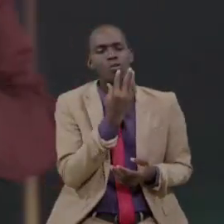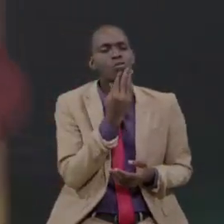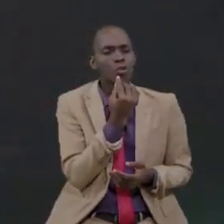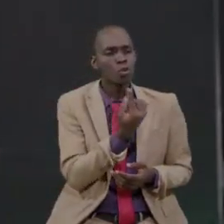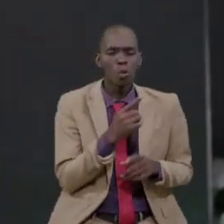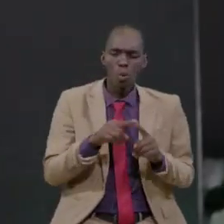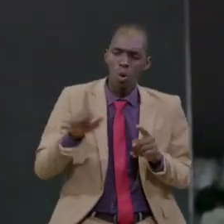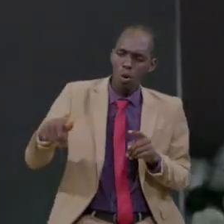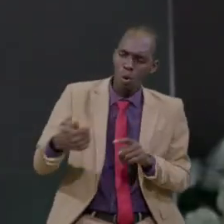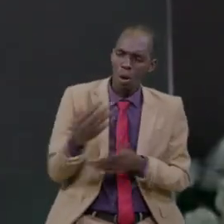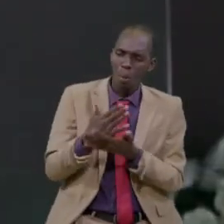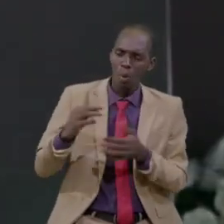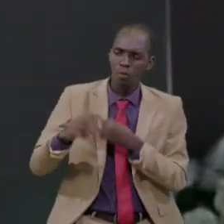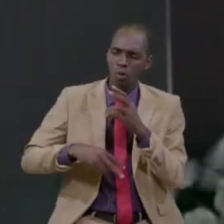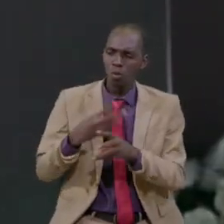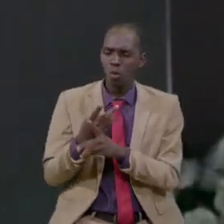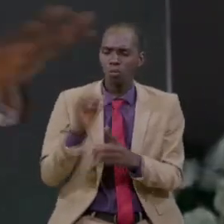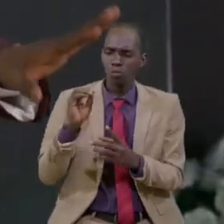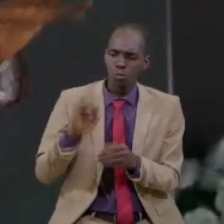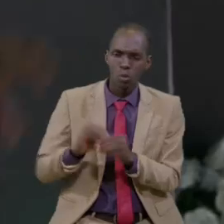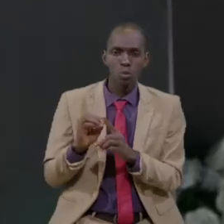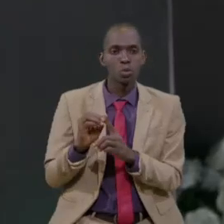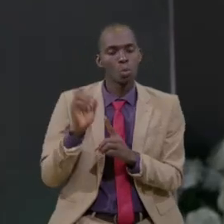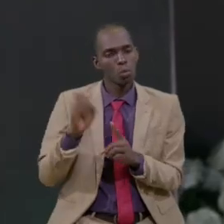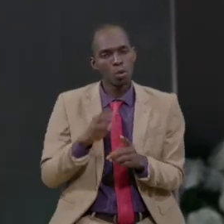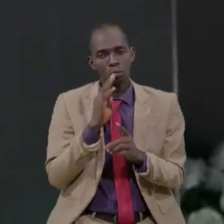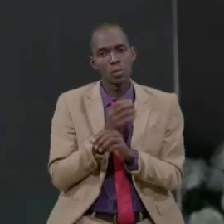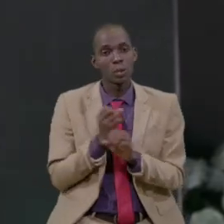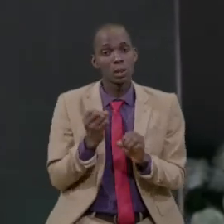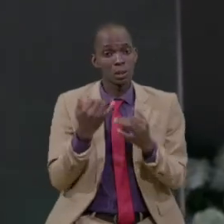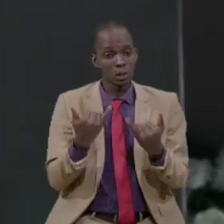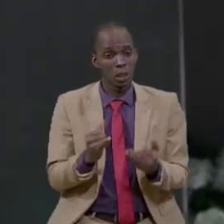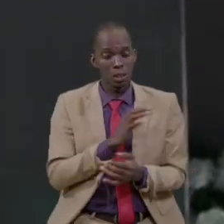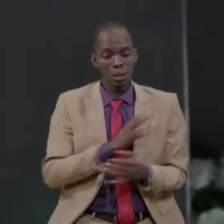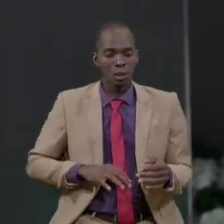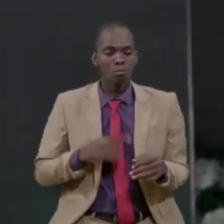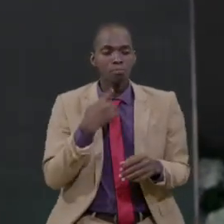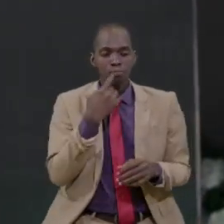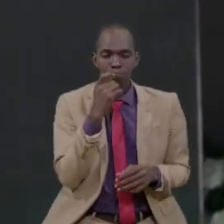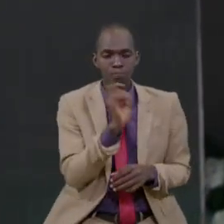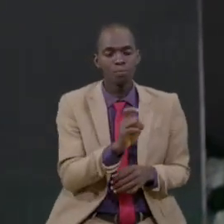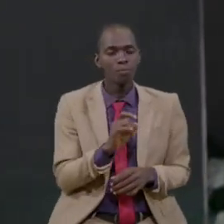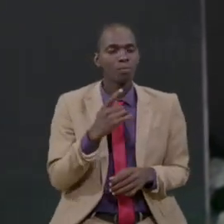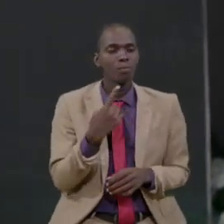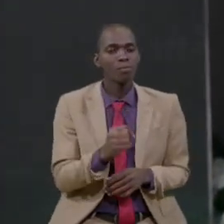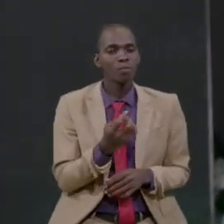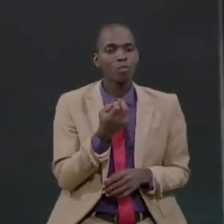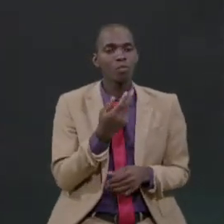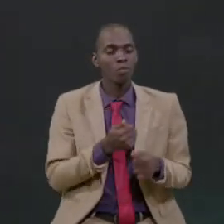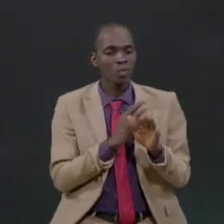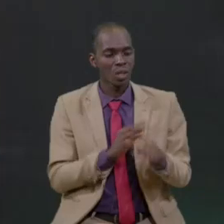so he told his own disciples, now stay in Jerusalem until ye be